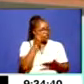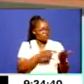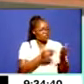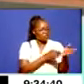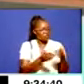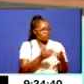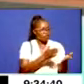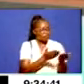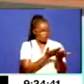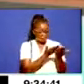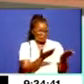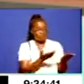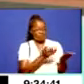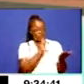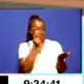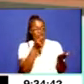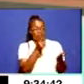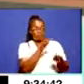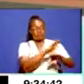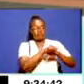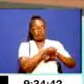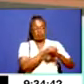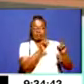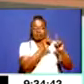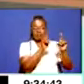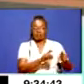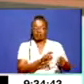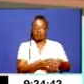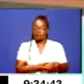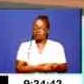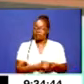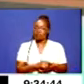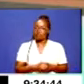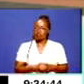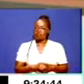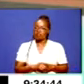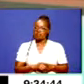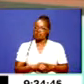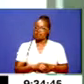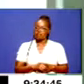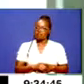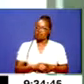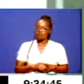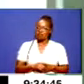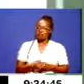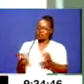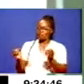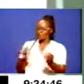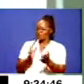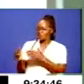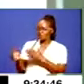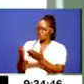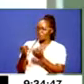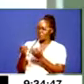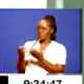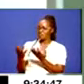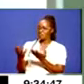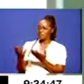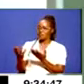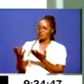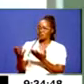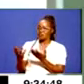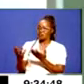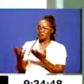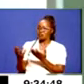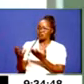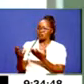that Kenyans can tap in. I know there are a lot of opportunities which has come up with, in as much as